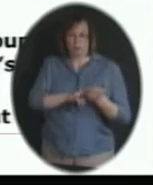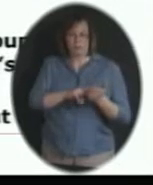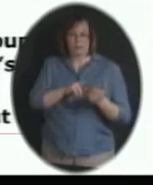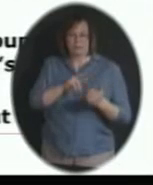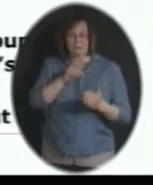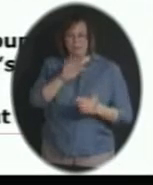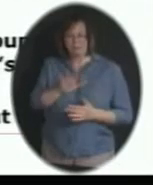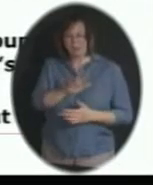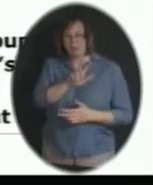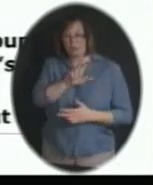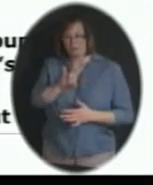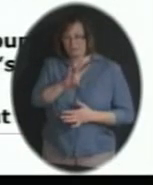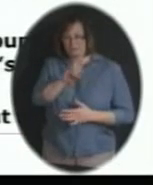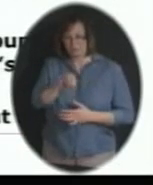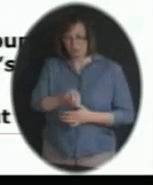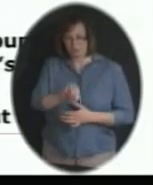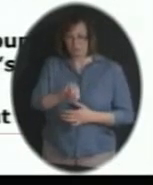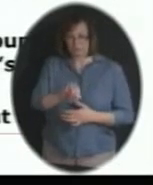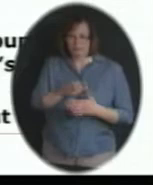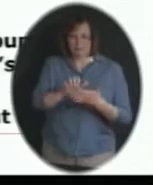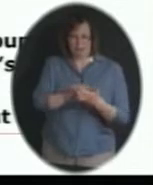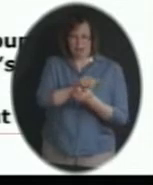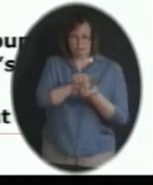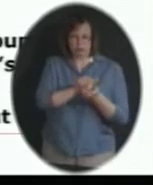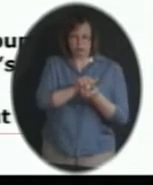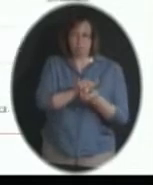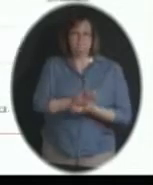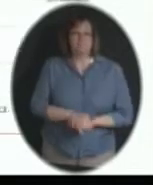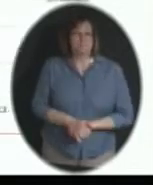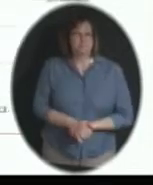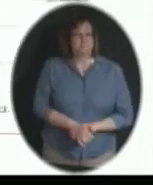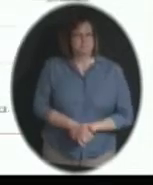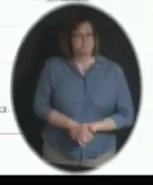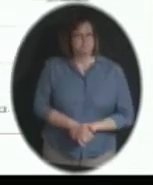is about 37% as an average.